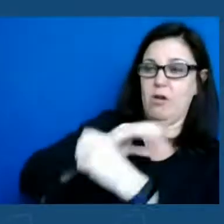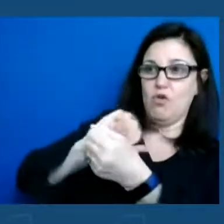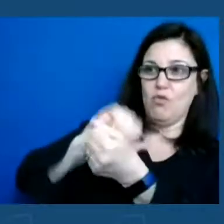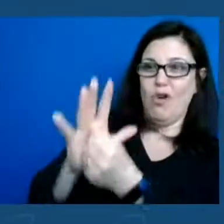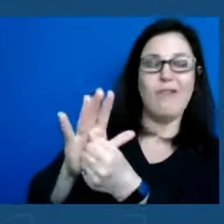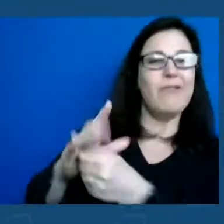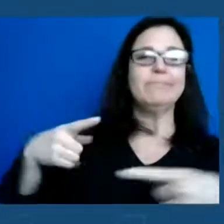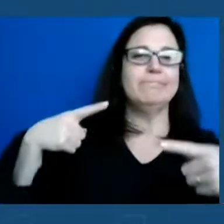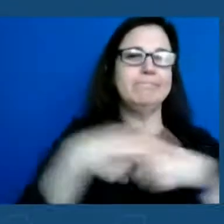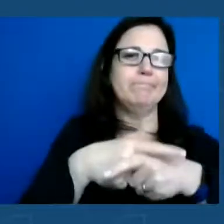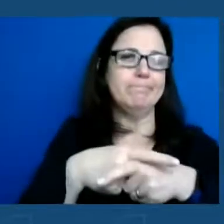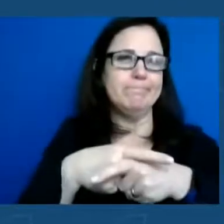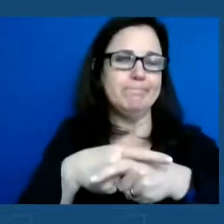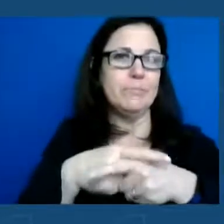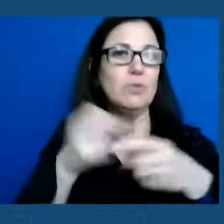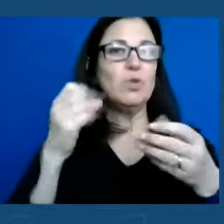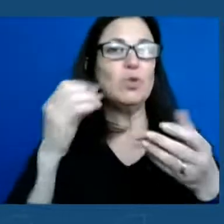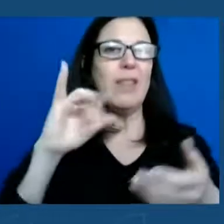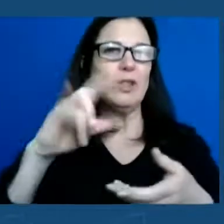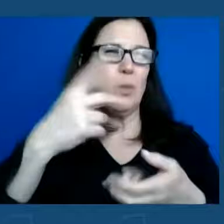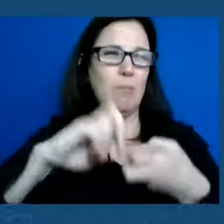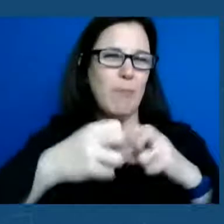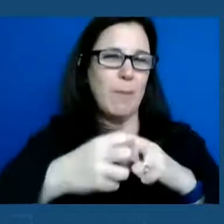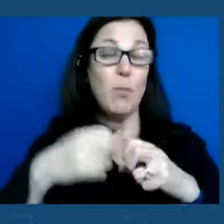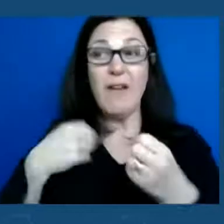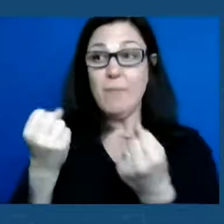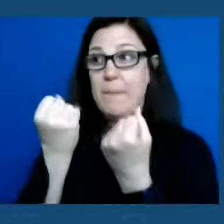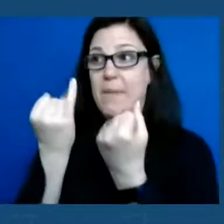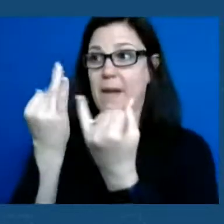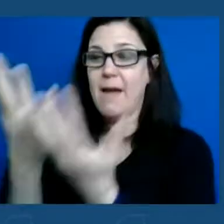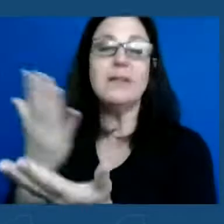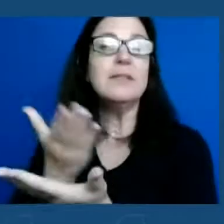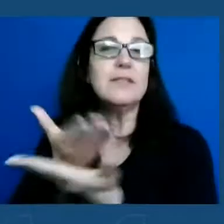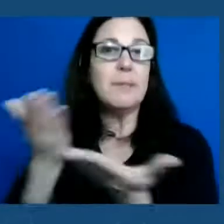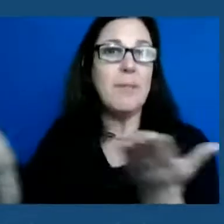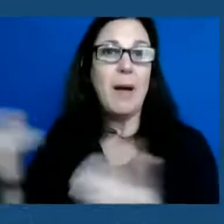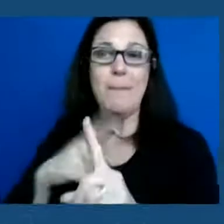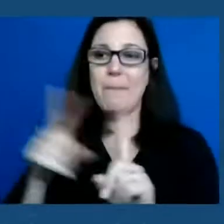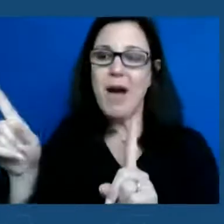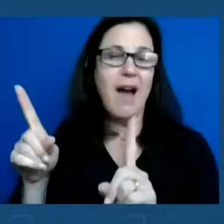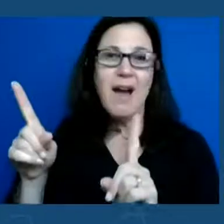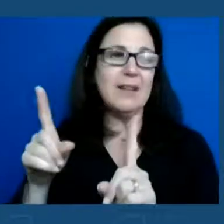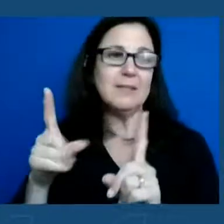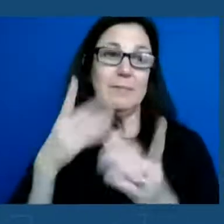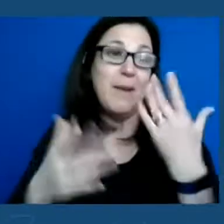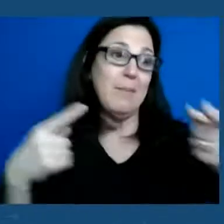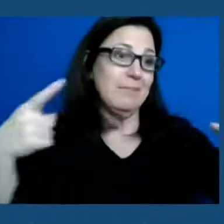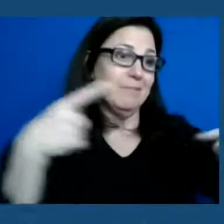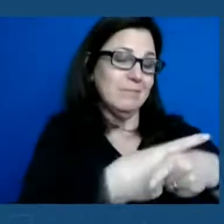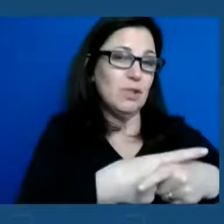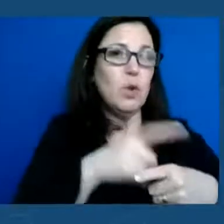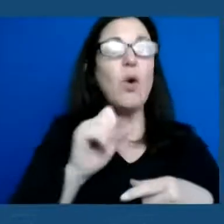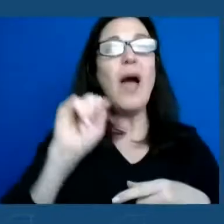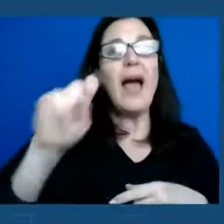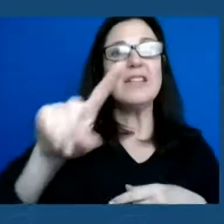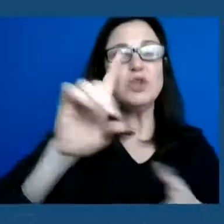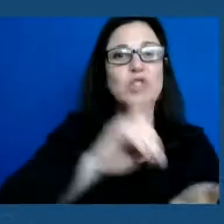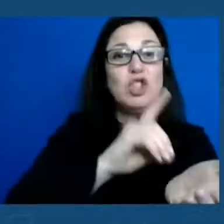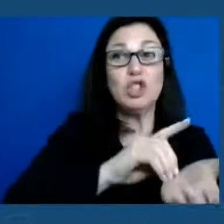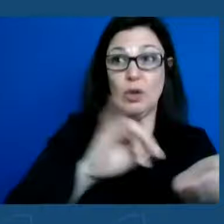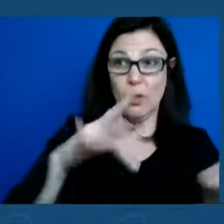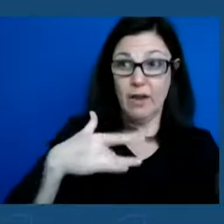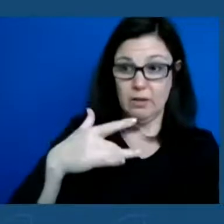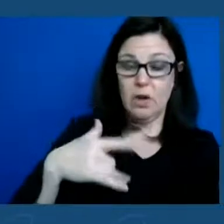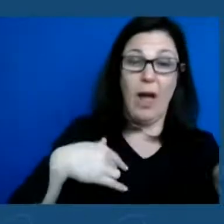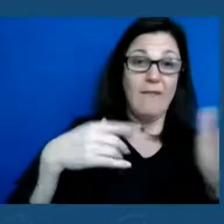plenty of supply of medical treatments for this, but ask your doctors immediately if you can get medicine the first sign of